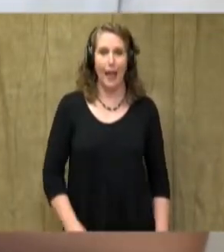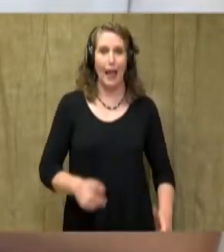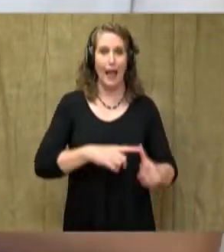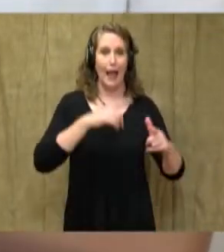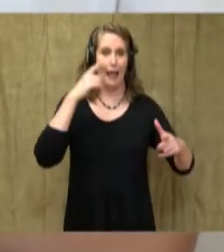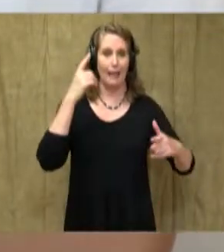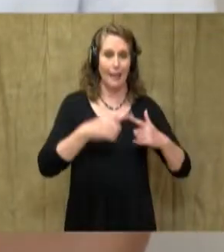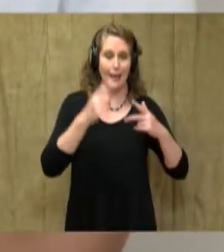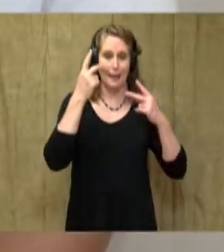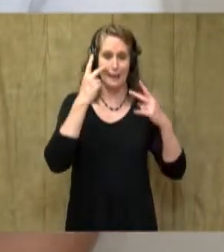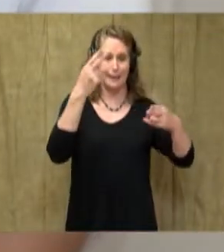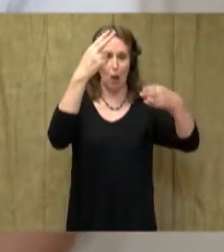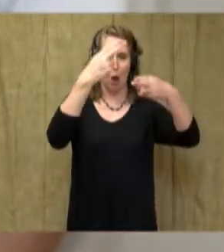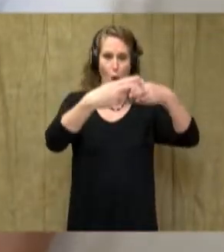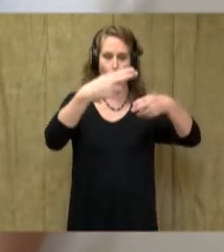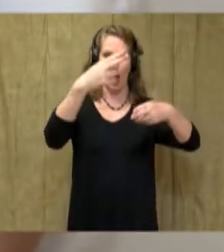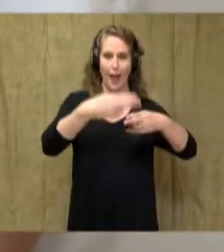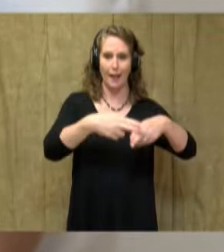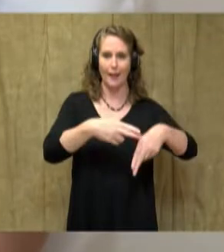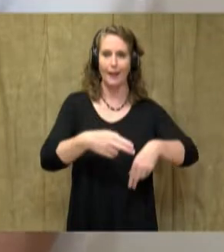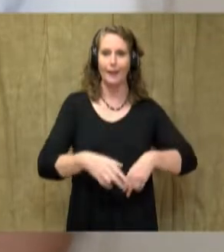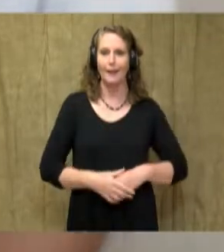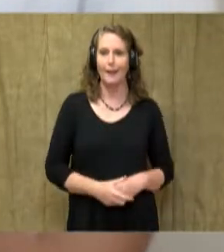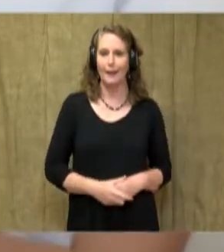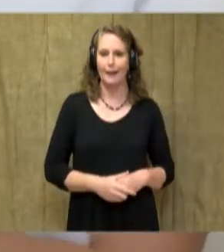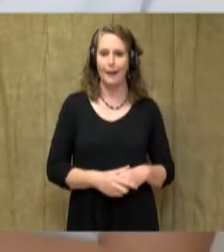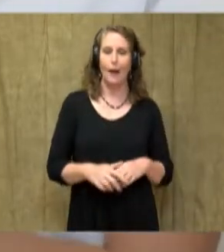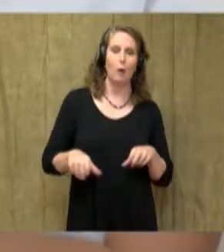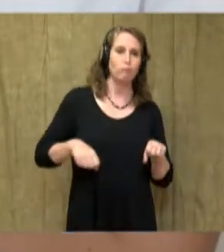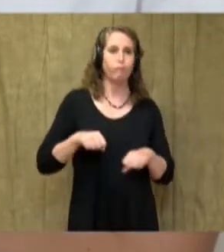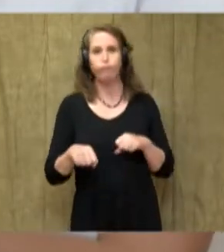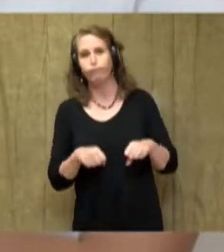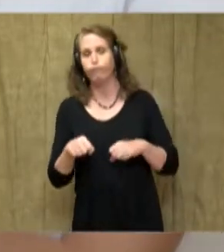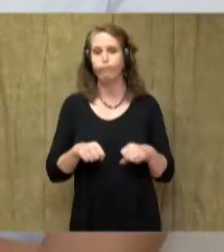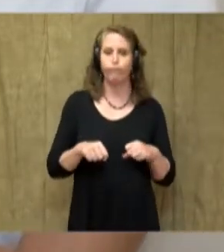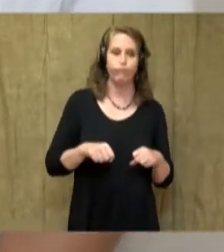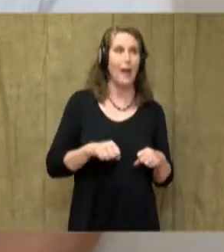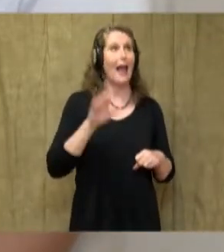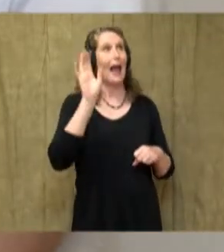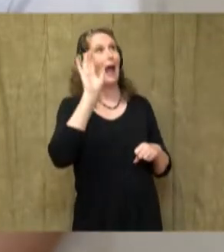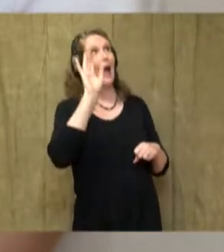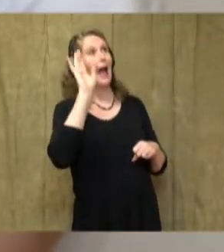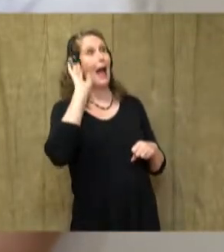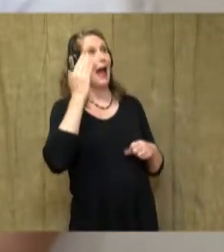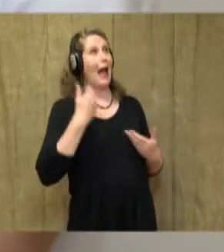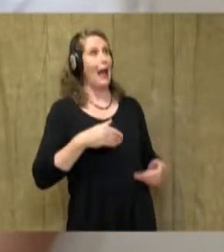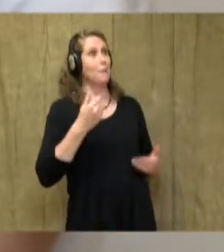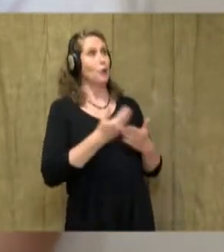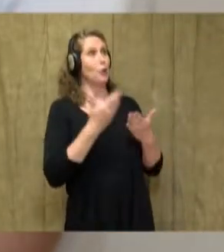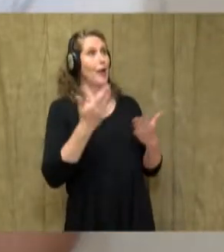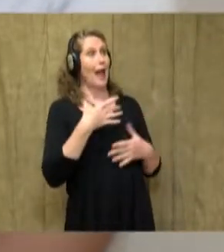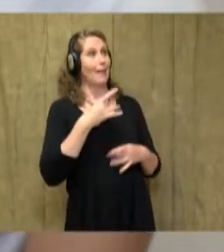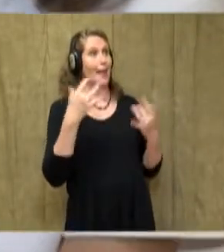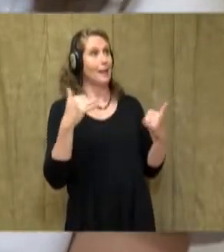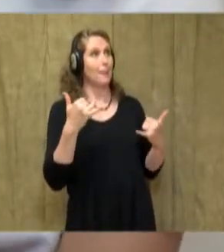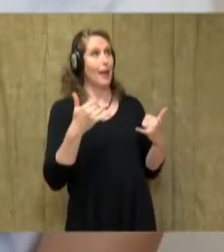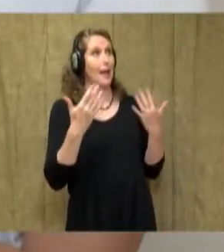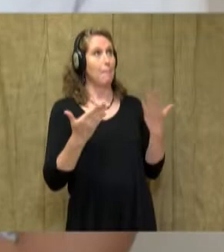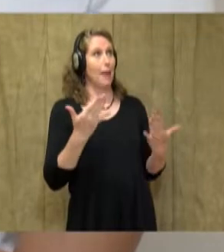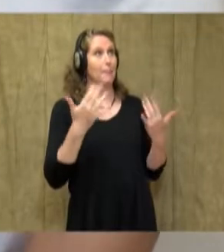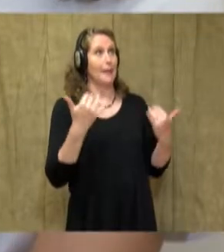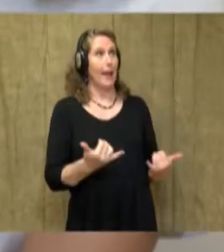Then he saw an egg rolling down the path. Hello, I'm new here and I'd like to play. Maybe